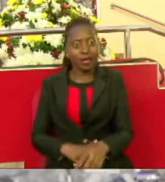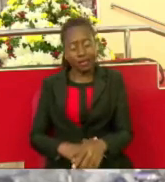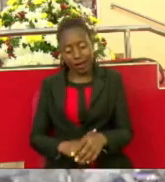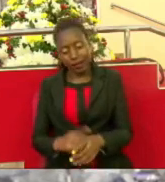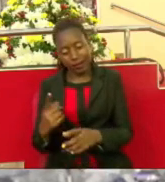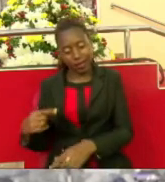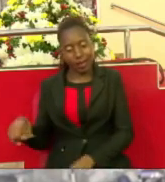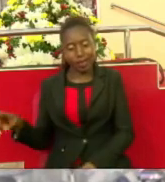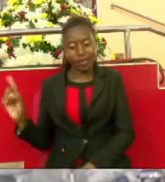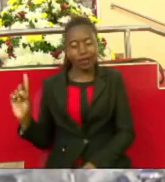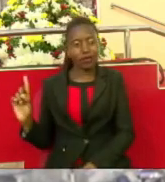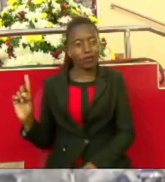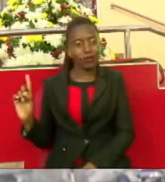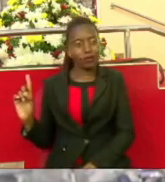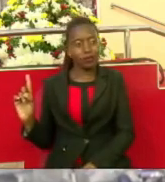time sometimes comes,